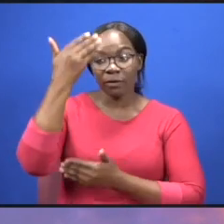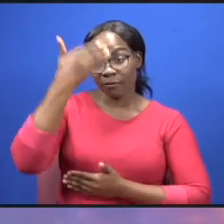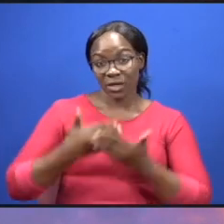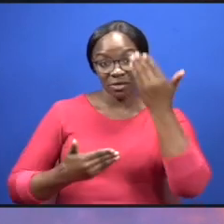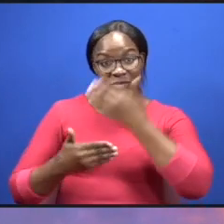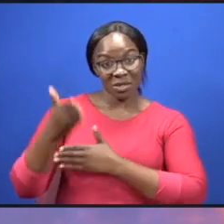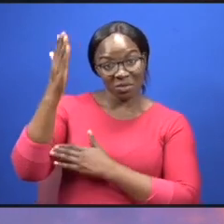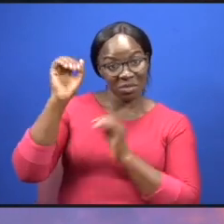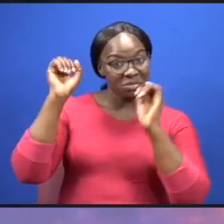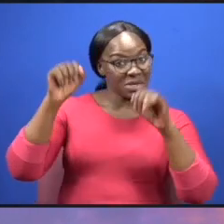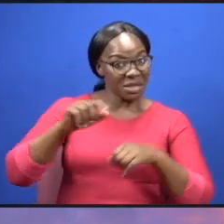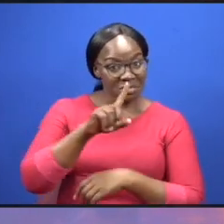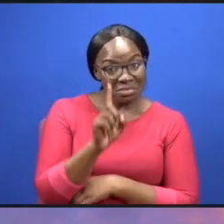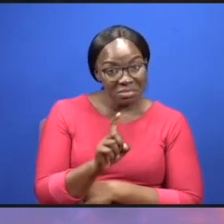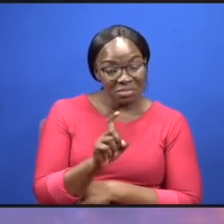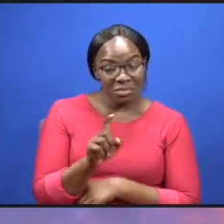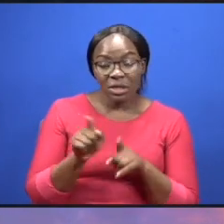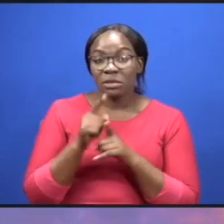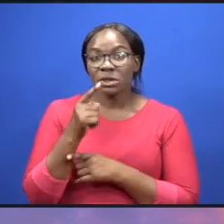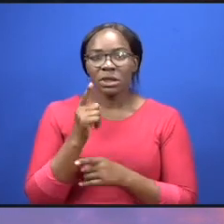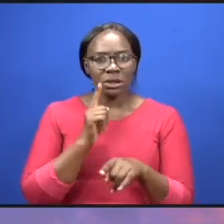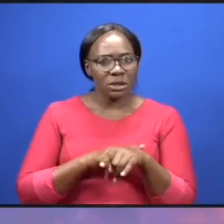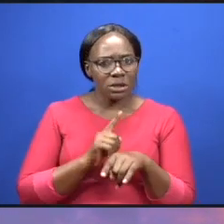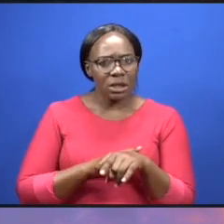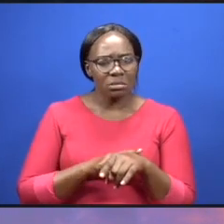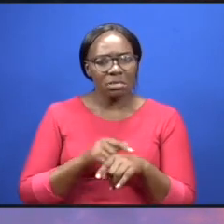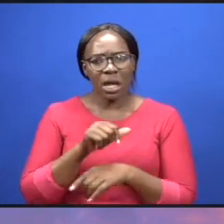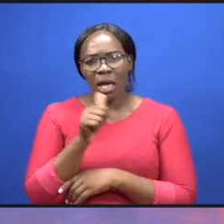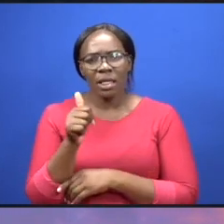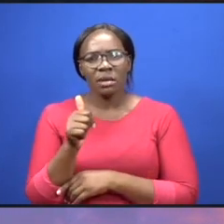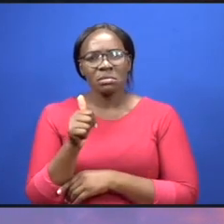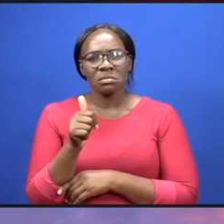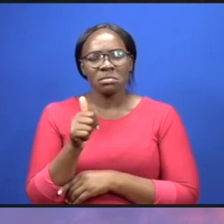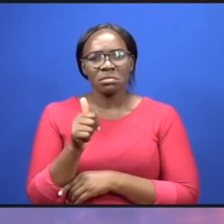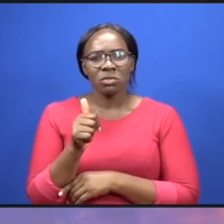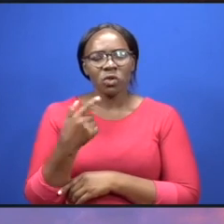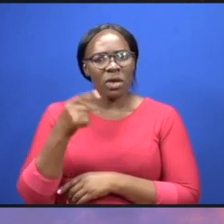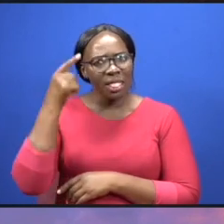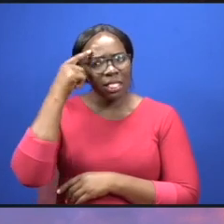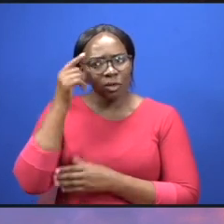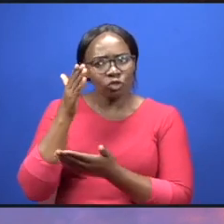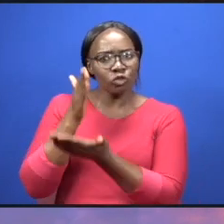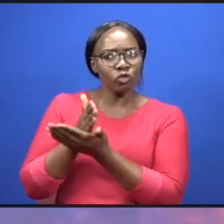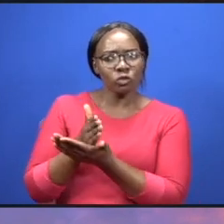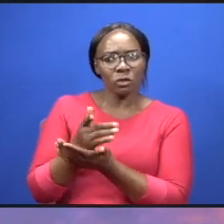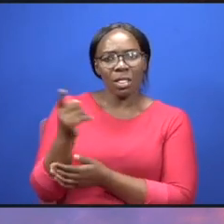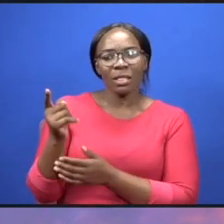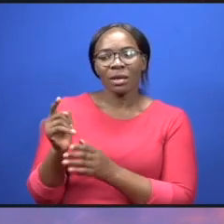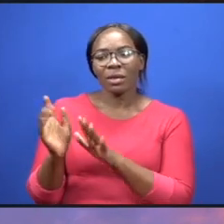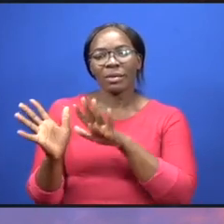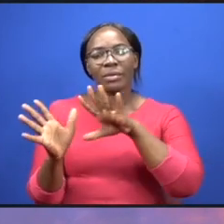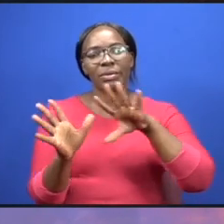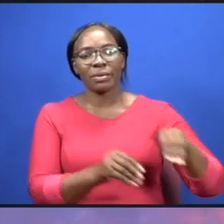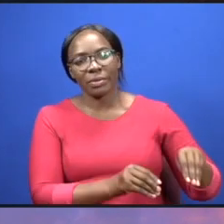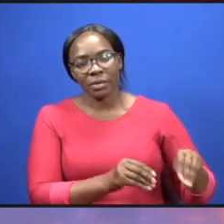to face with God? He says, when the anesthetic fog that you and I call reality fades